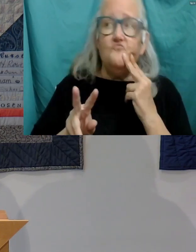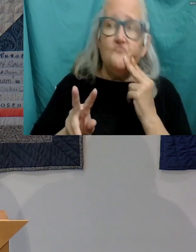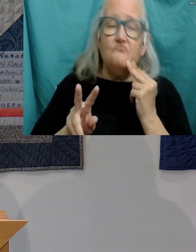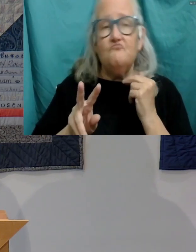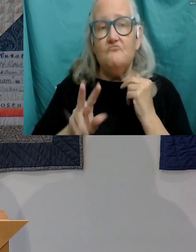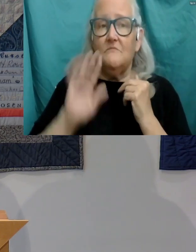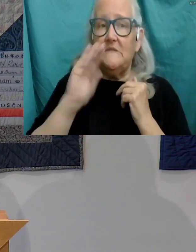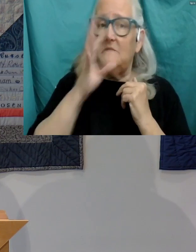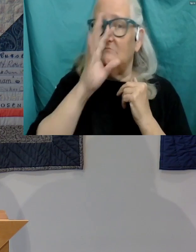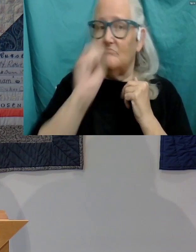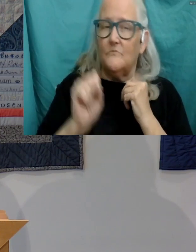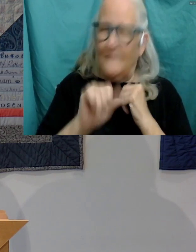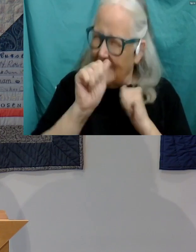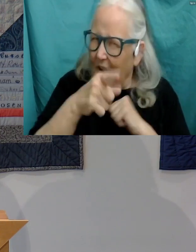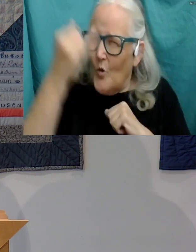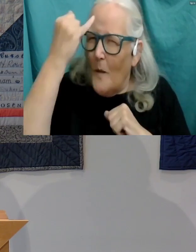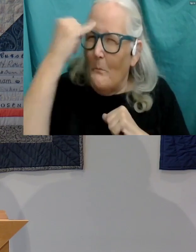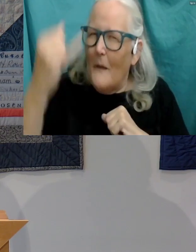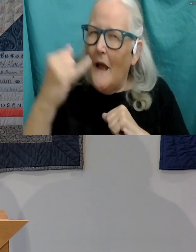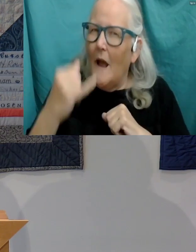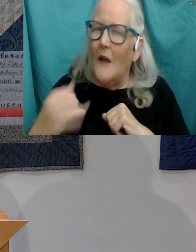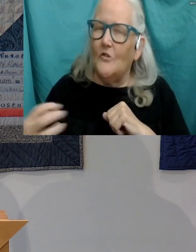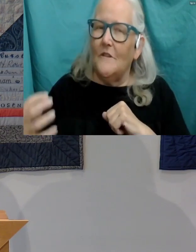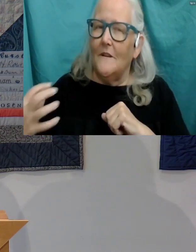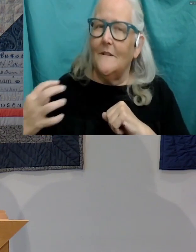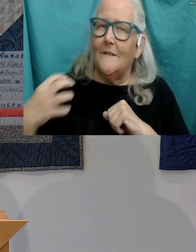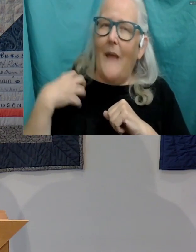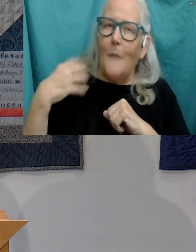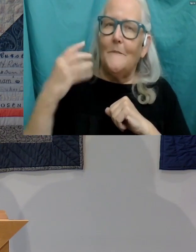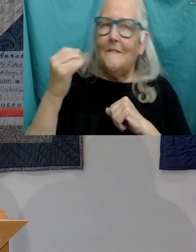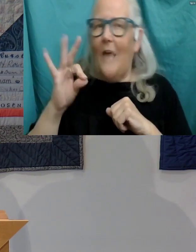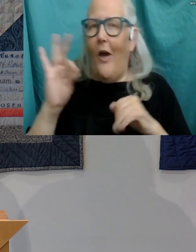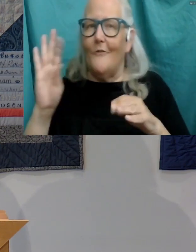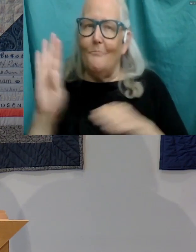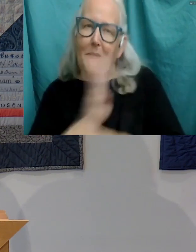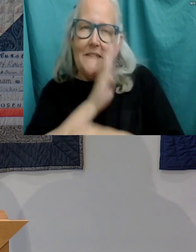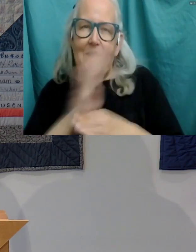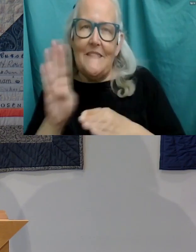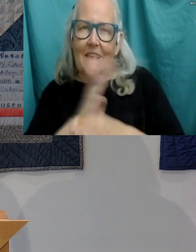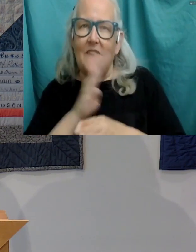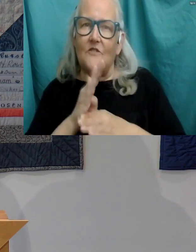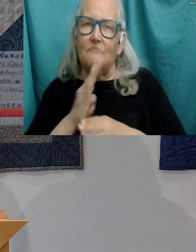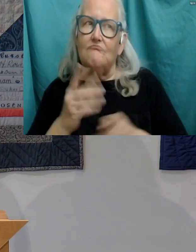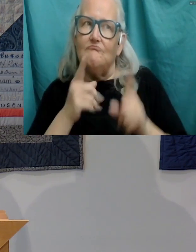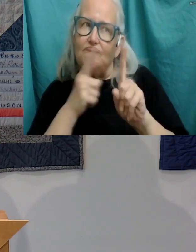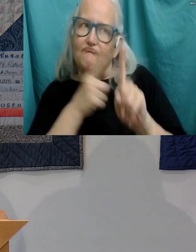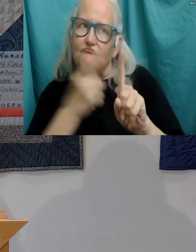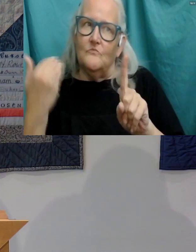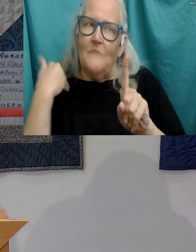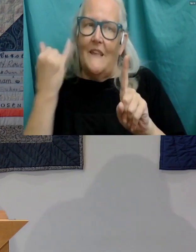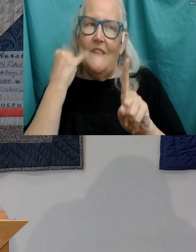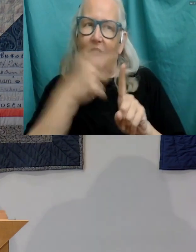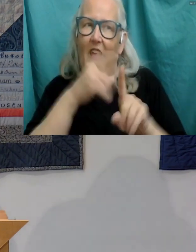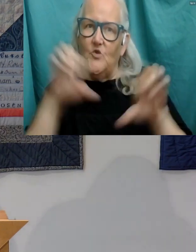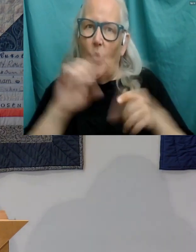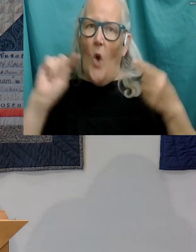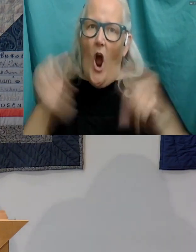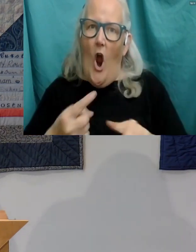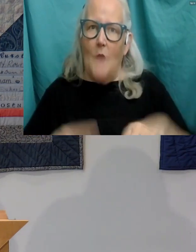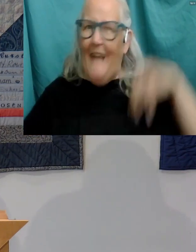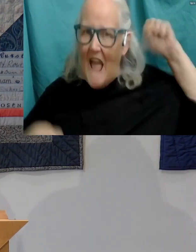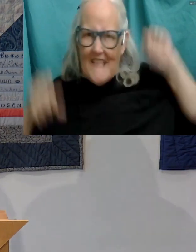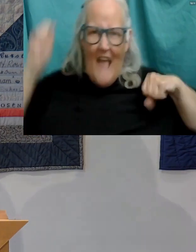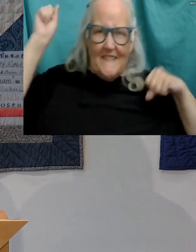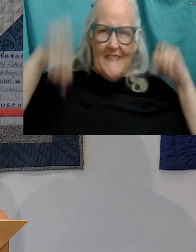holding the captains of industry responsible for the harm they do? Yeah. Just thinking about that feels so good,